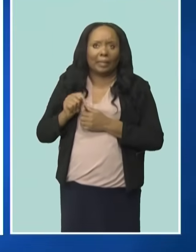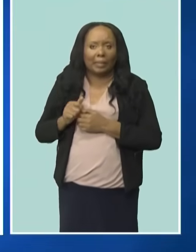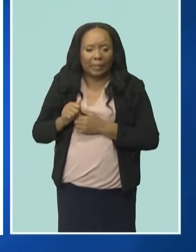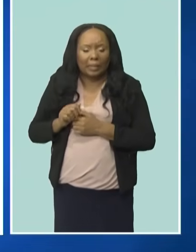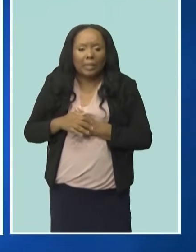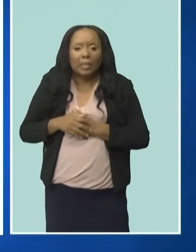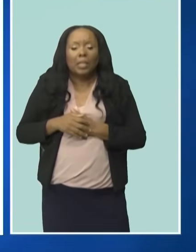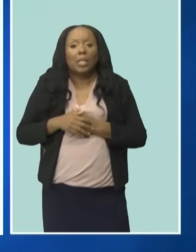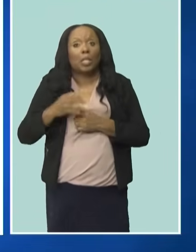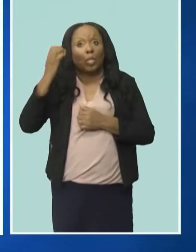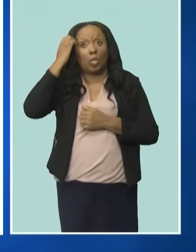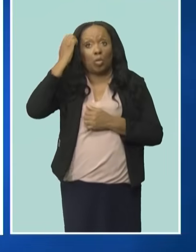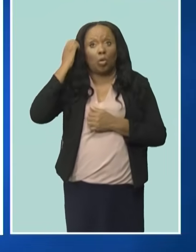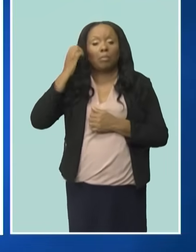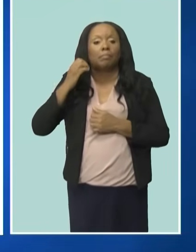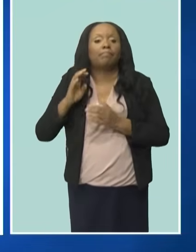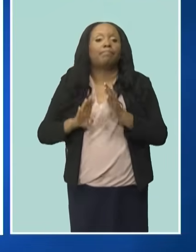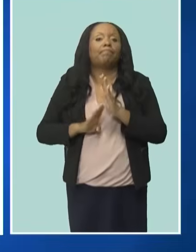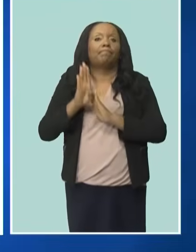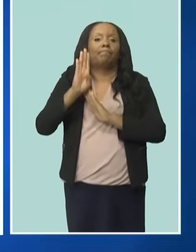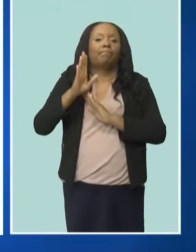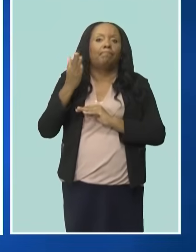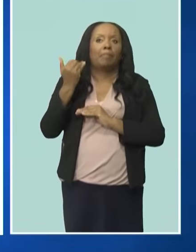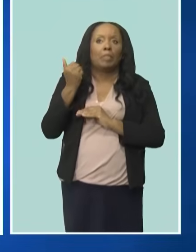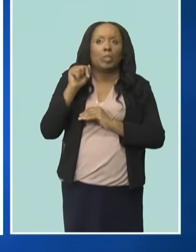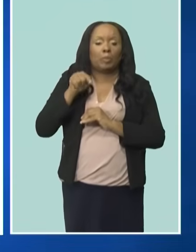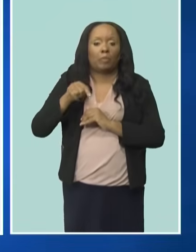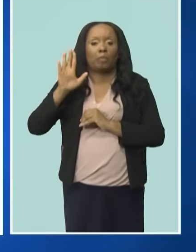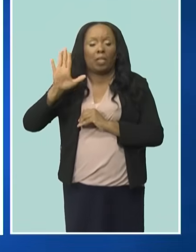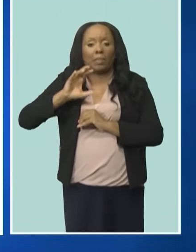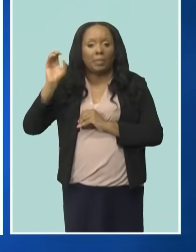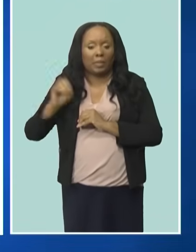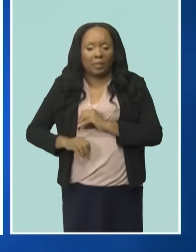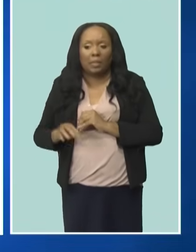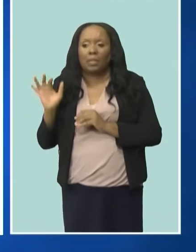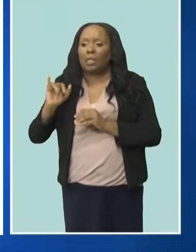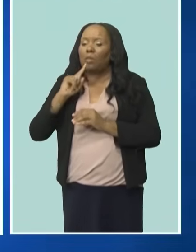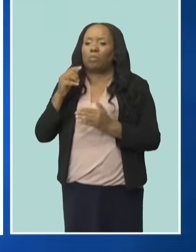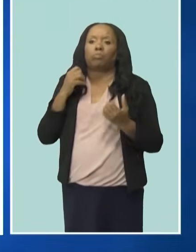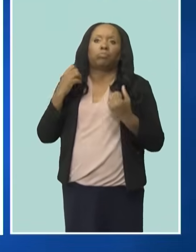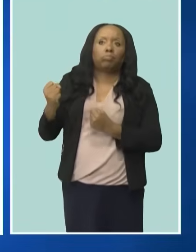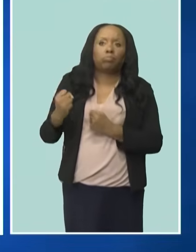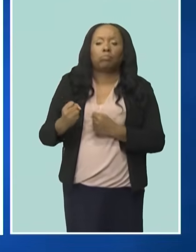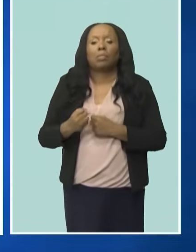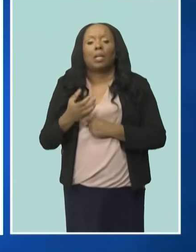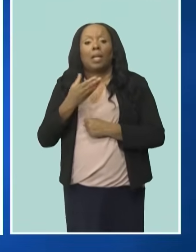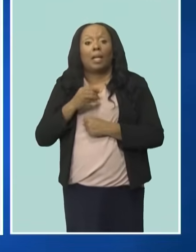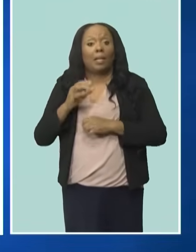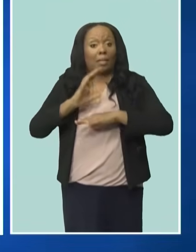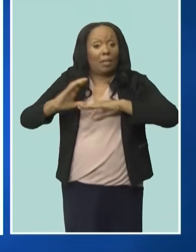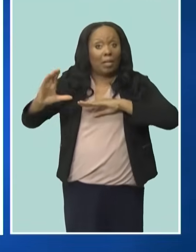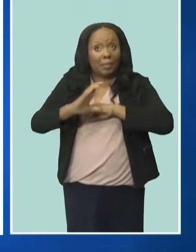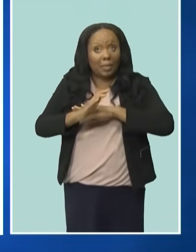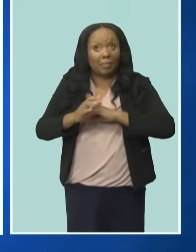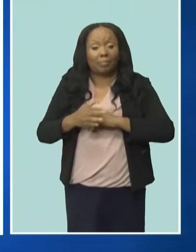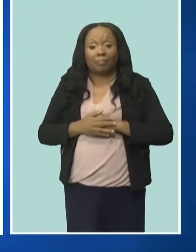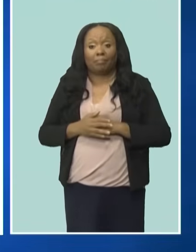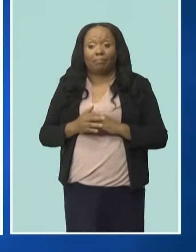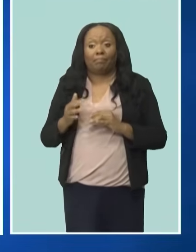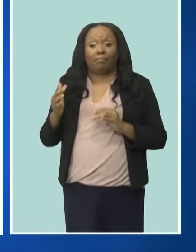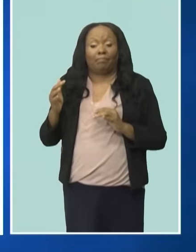saw expansion of 15.5%, and that's on the back of stronger marketing. And CARICOM grew